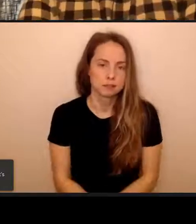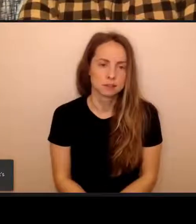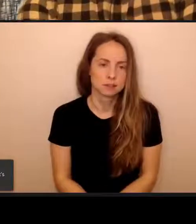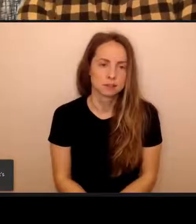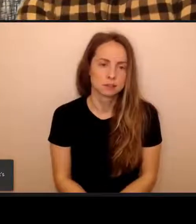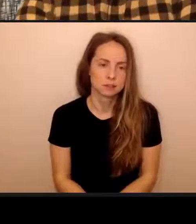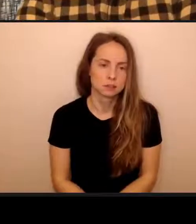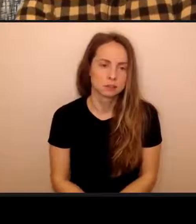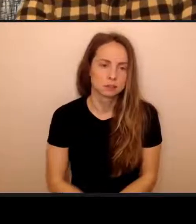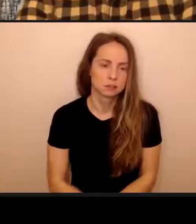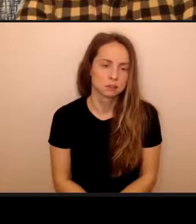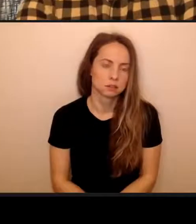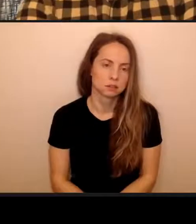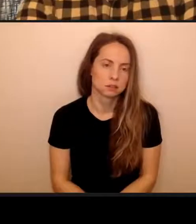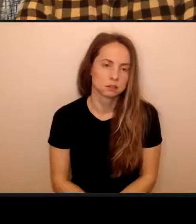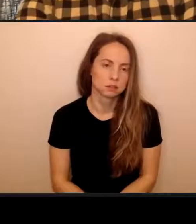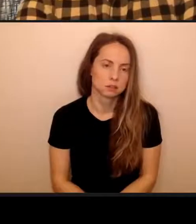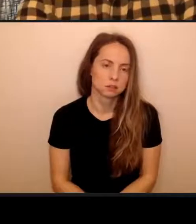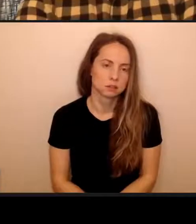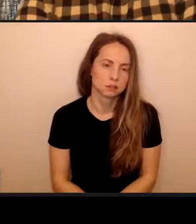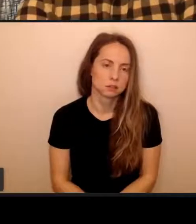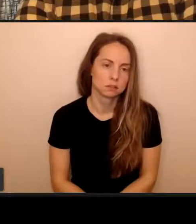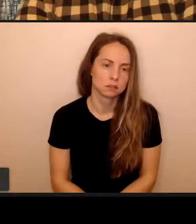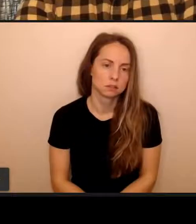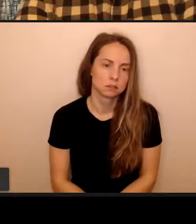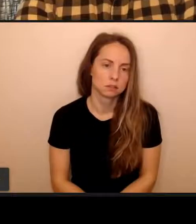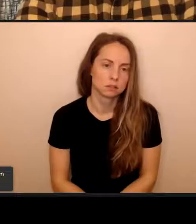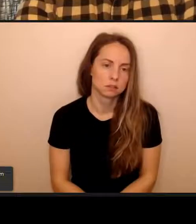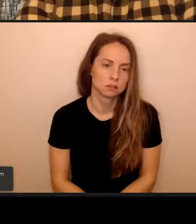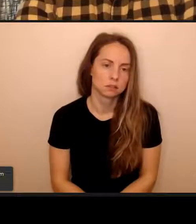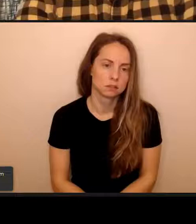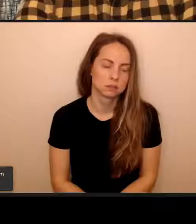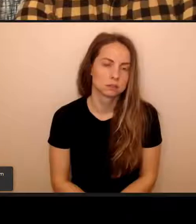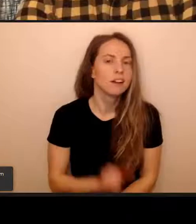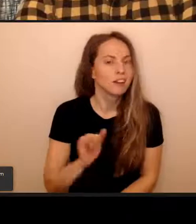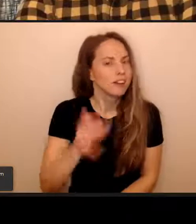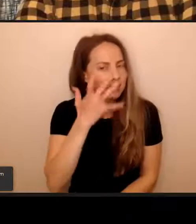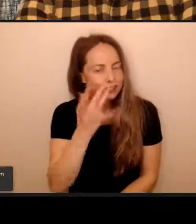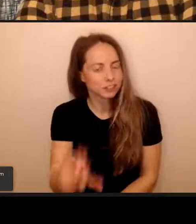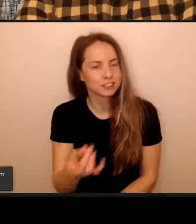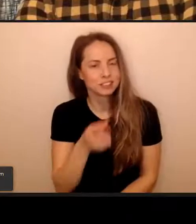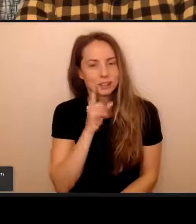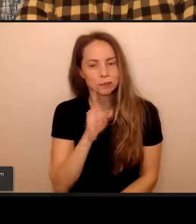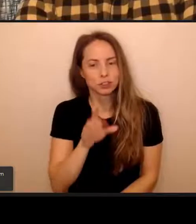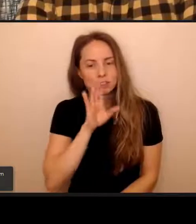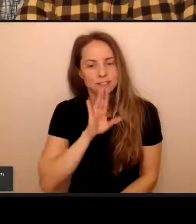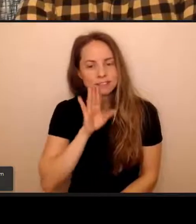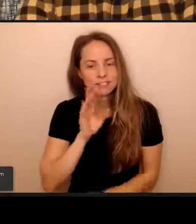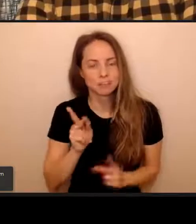I think that's really, well, interesting, but also I'm sure it was really frustrating to have people,